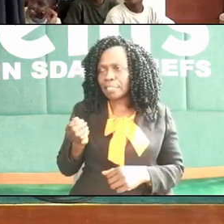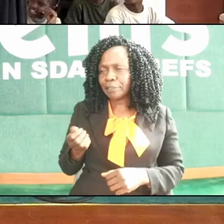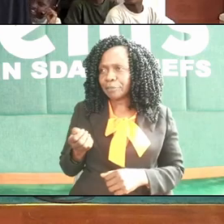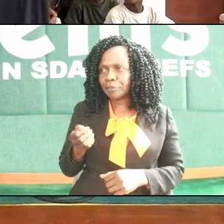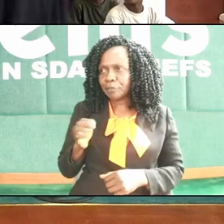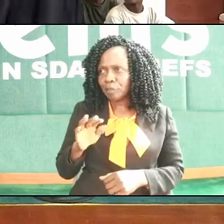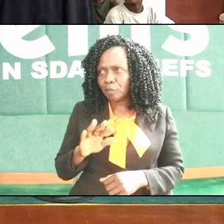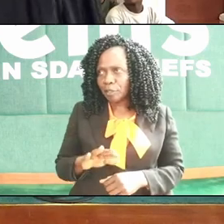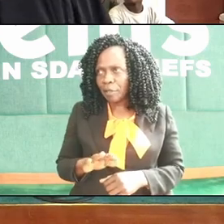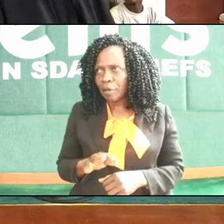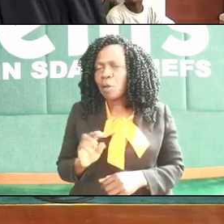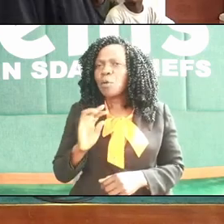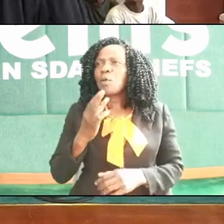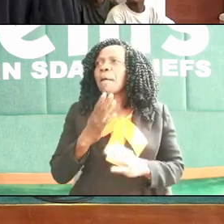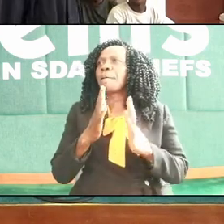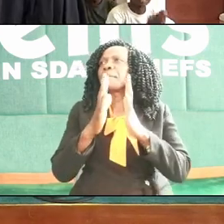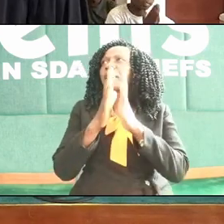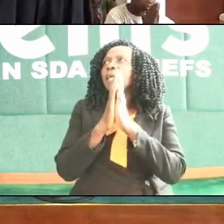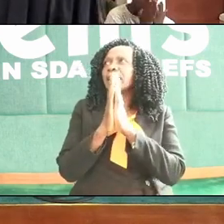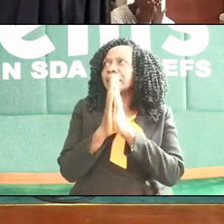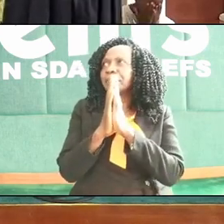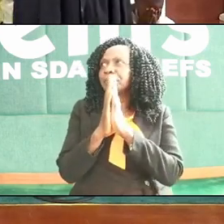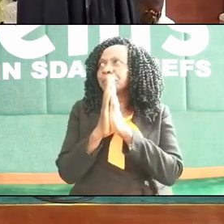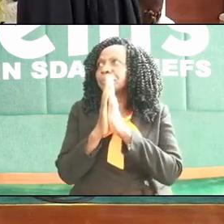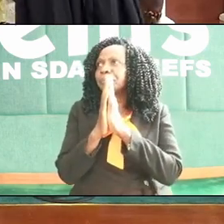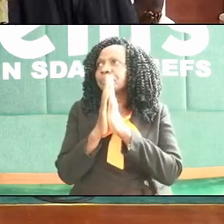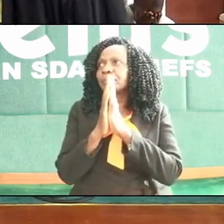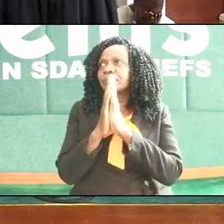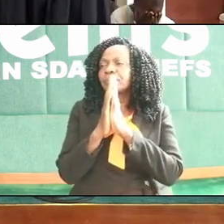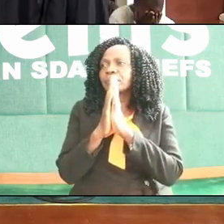Okay, we are praying. We are praying.